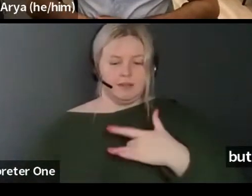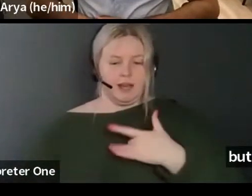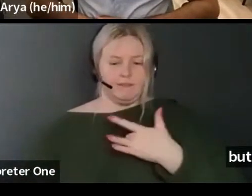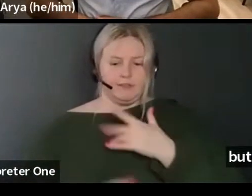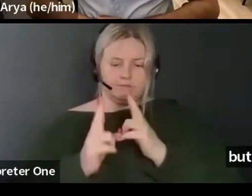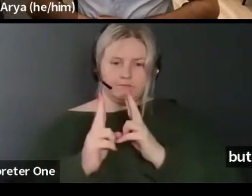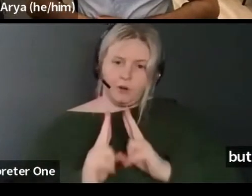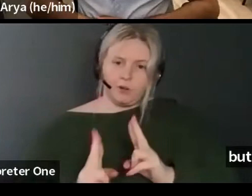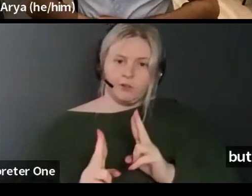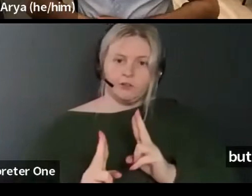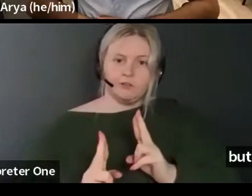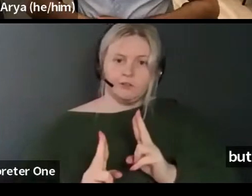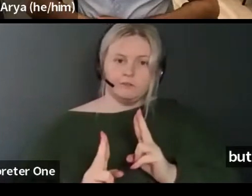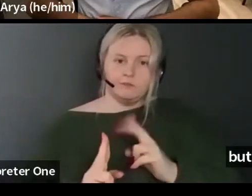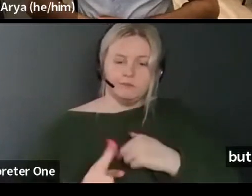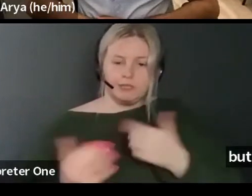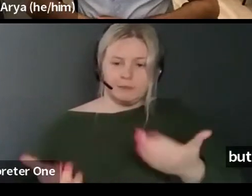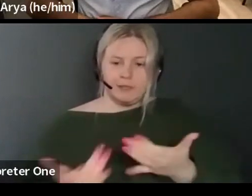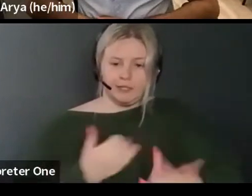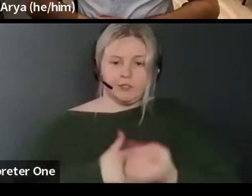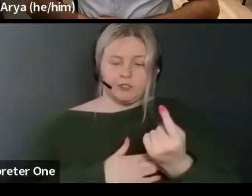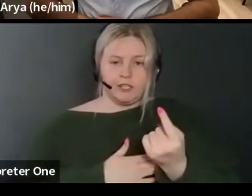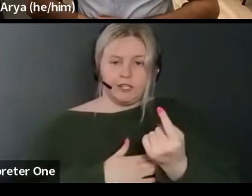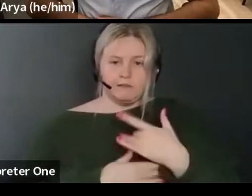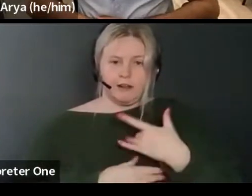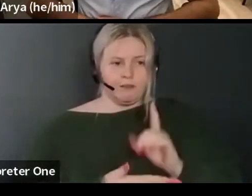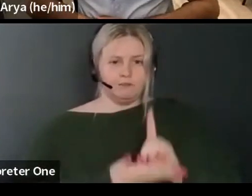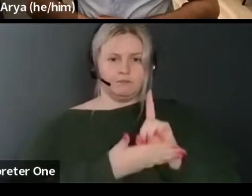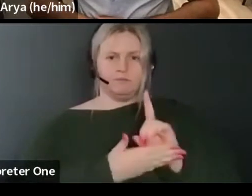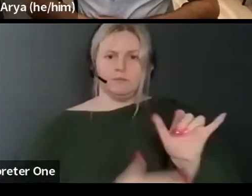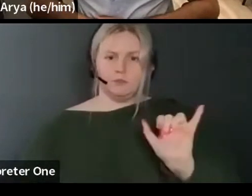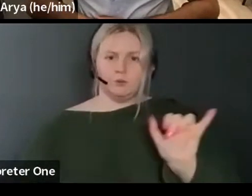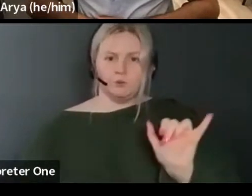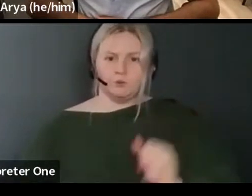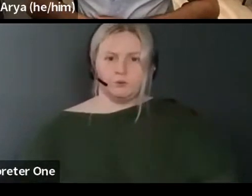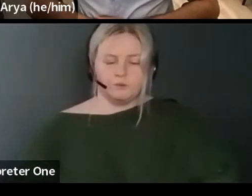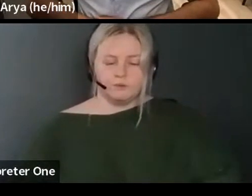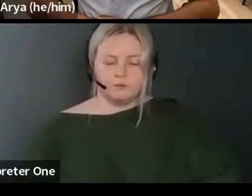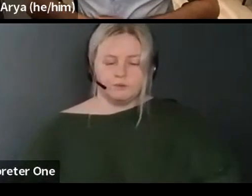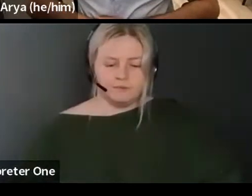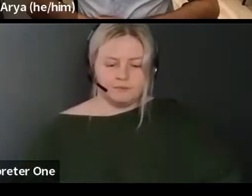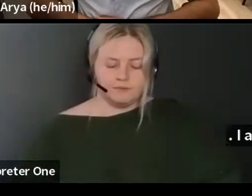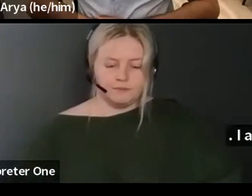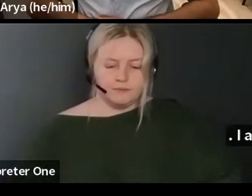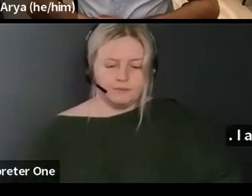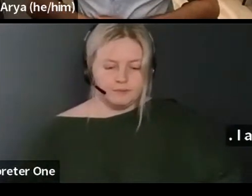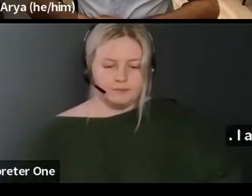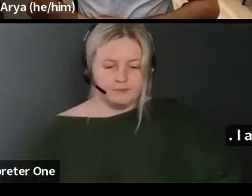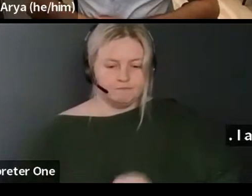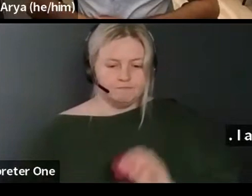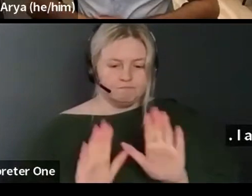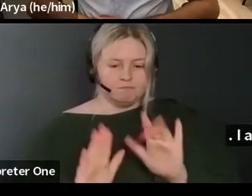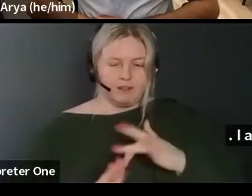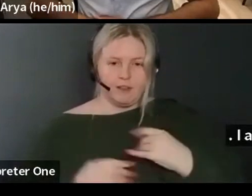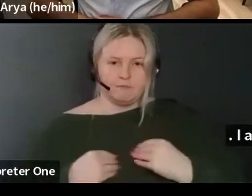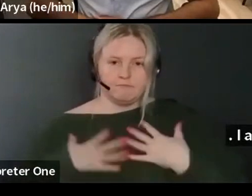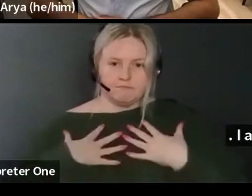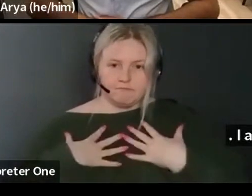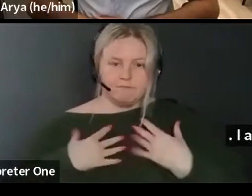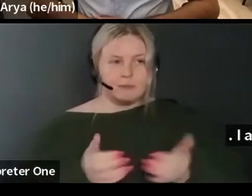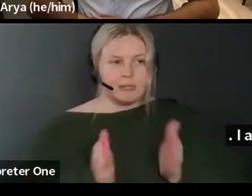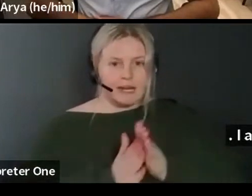privileged to be here with y'all today. What an absolute honor to be asked to participate in